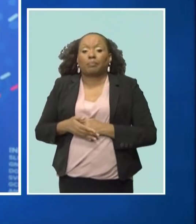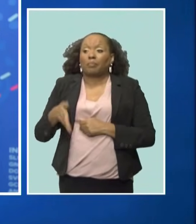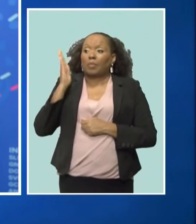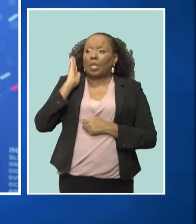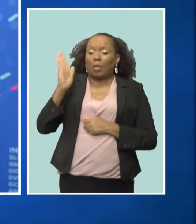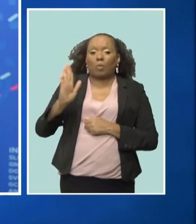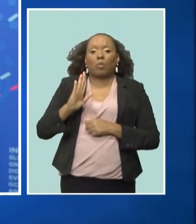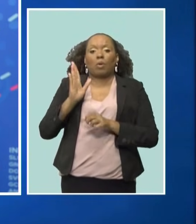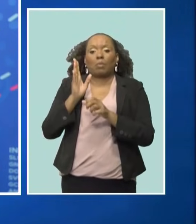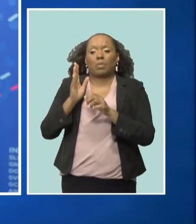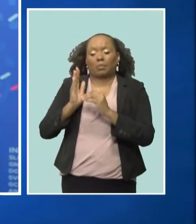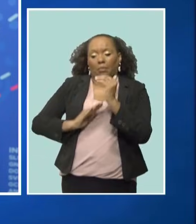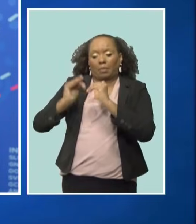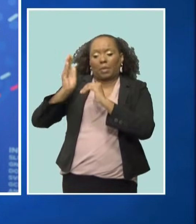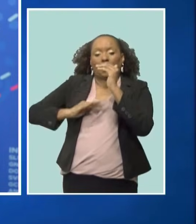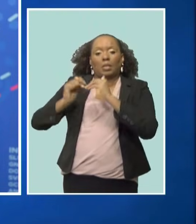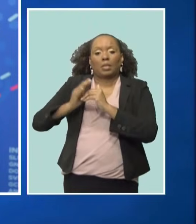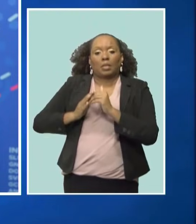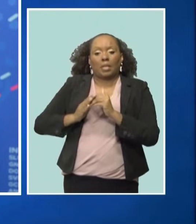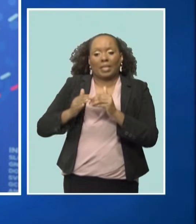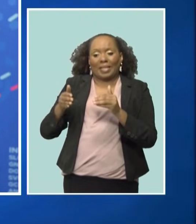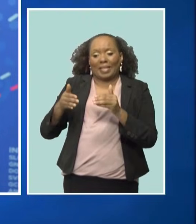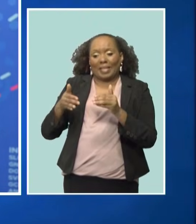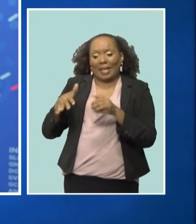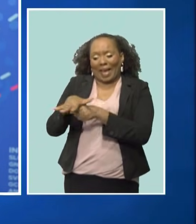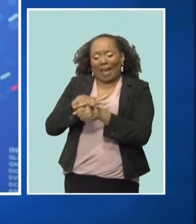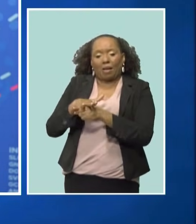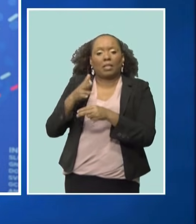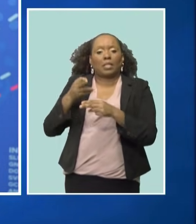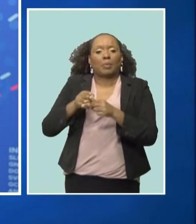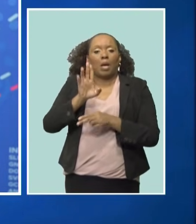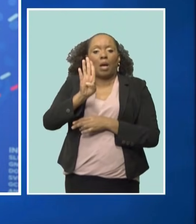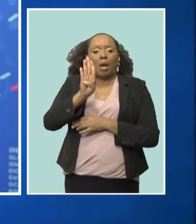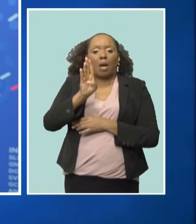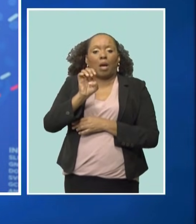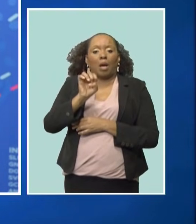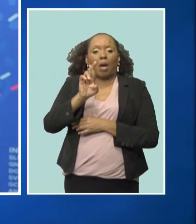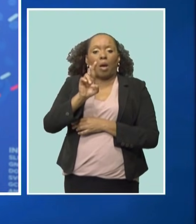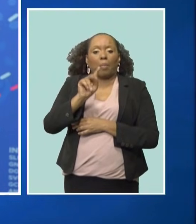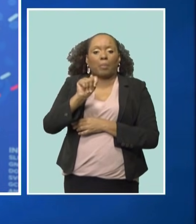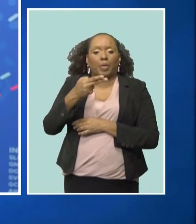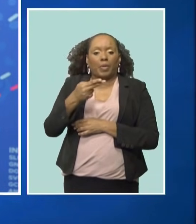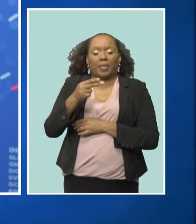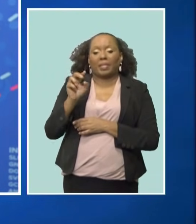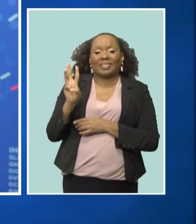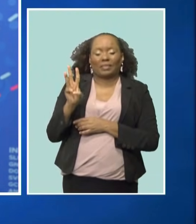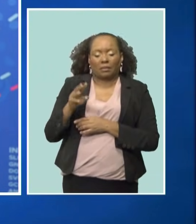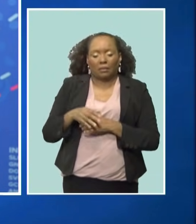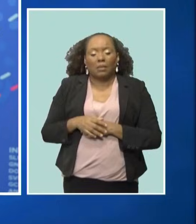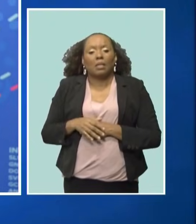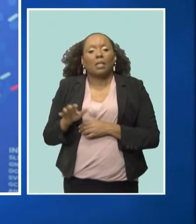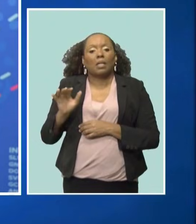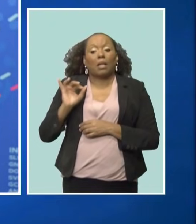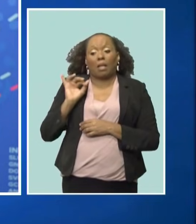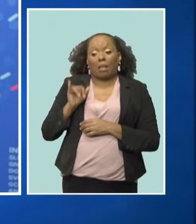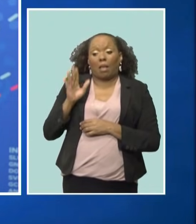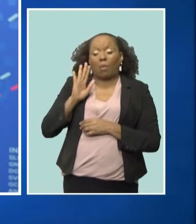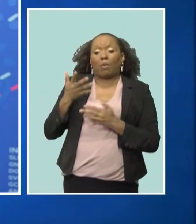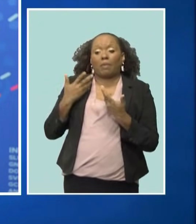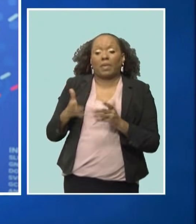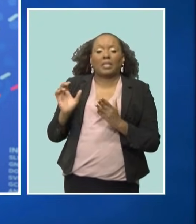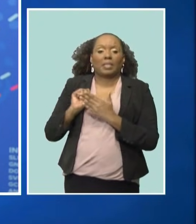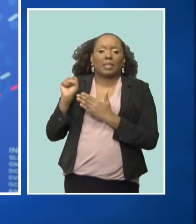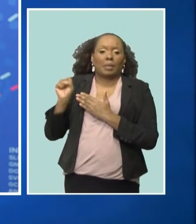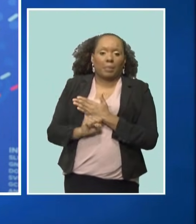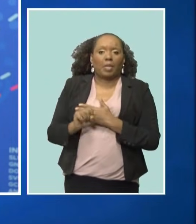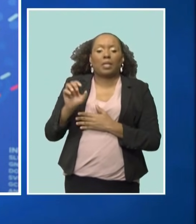completed later this year. We're hoping to have that done by September. It's an opportunity to also free up additional space that would